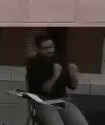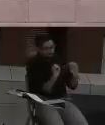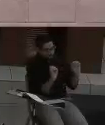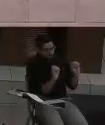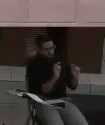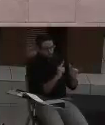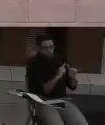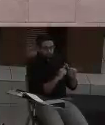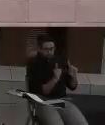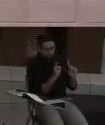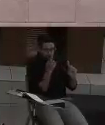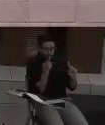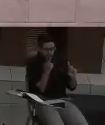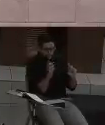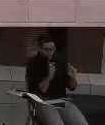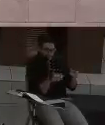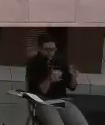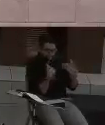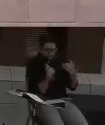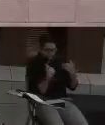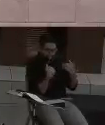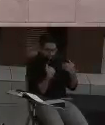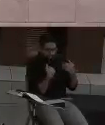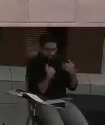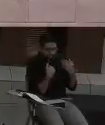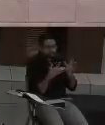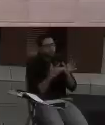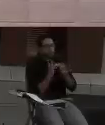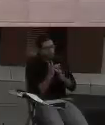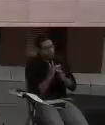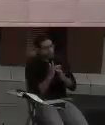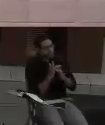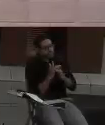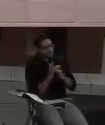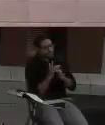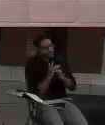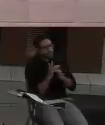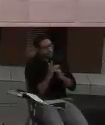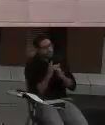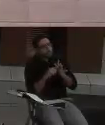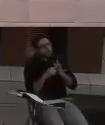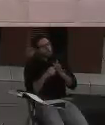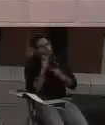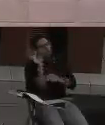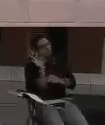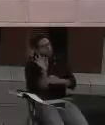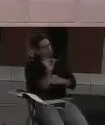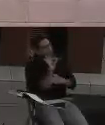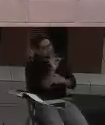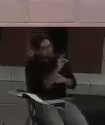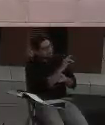thought. Perhaps when Jesus began to speak that day, the powerless people were hoping for a